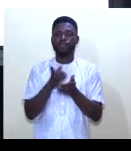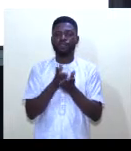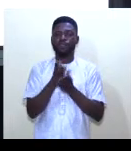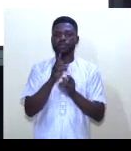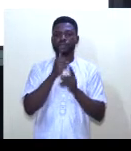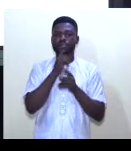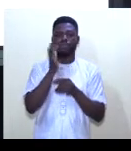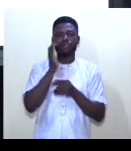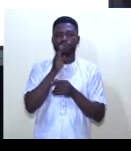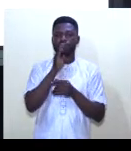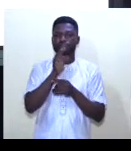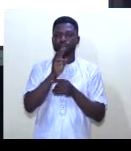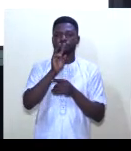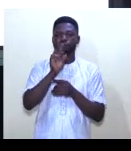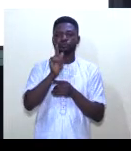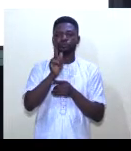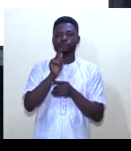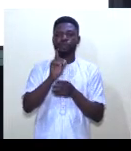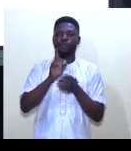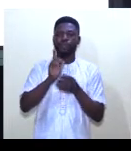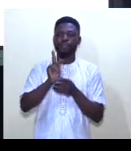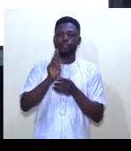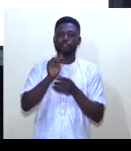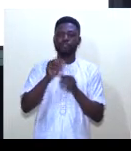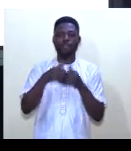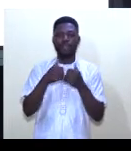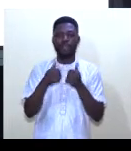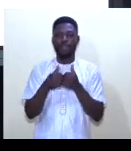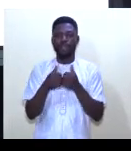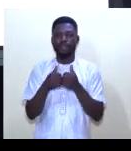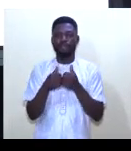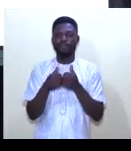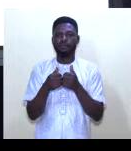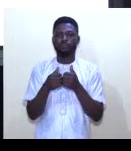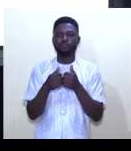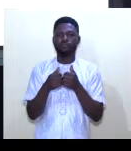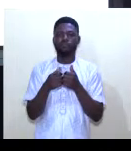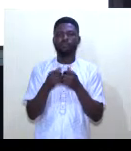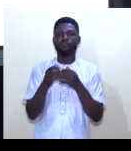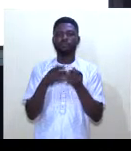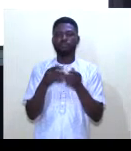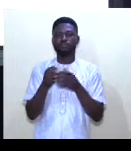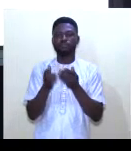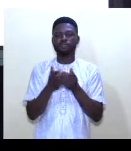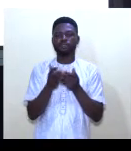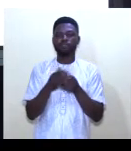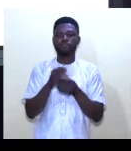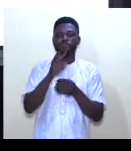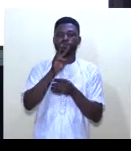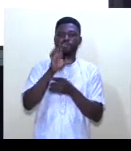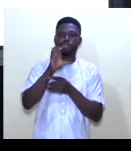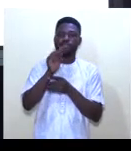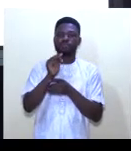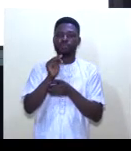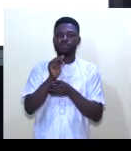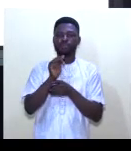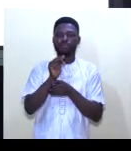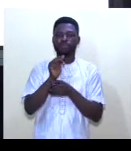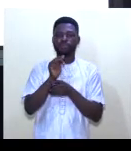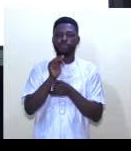First, the correct answer will be 21 kilometers. How did we get that? Well, it's quite simple. 2